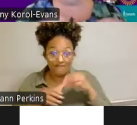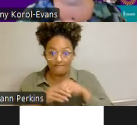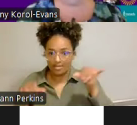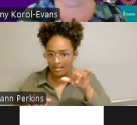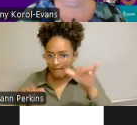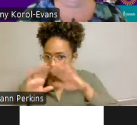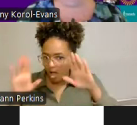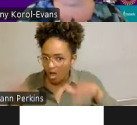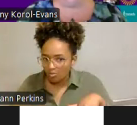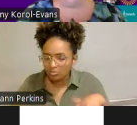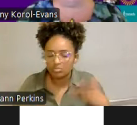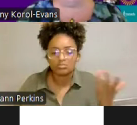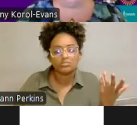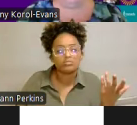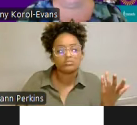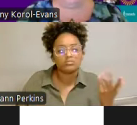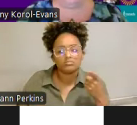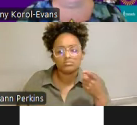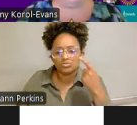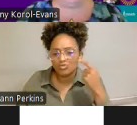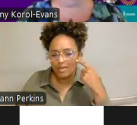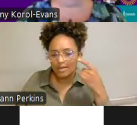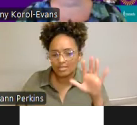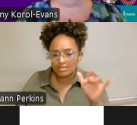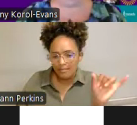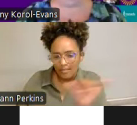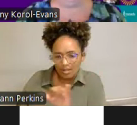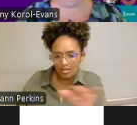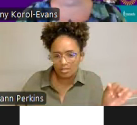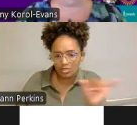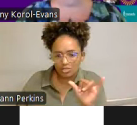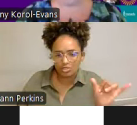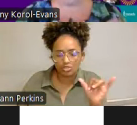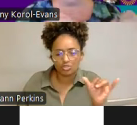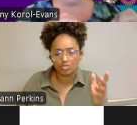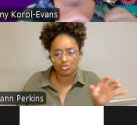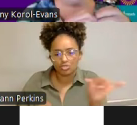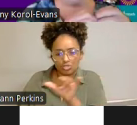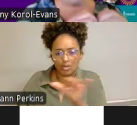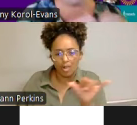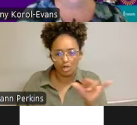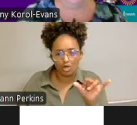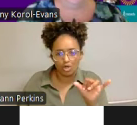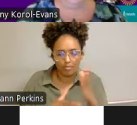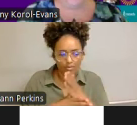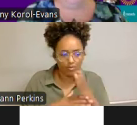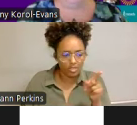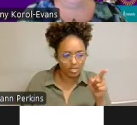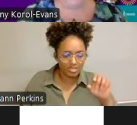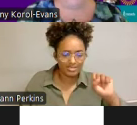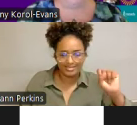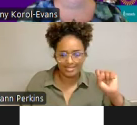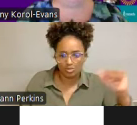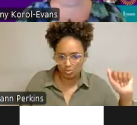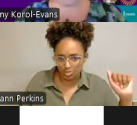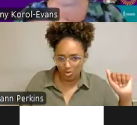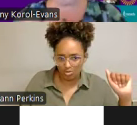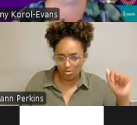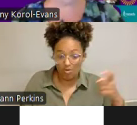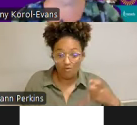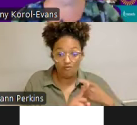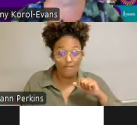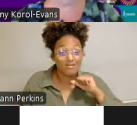think are some similarities? Let's talk about the similarities first. What are the similarities between sexual assault from a non-intimate